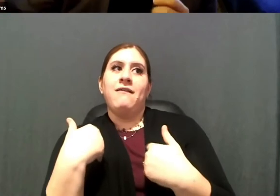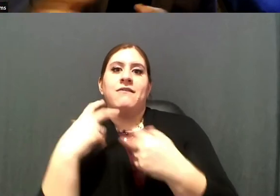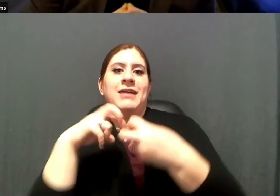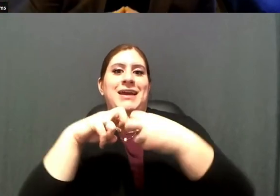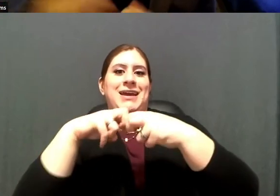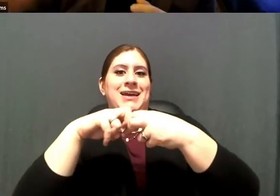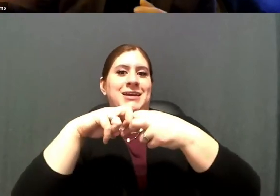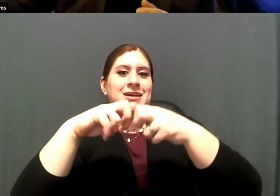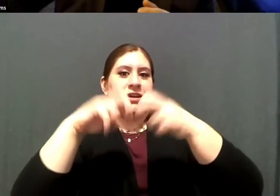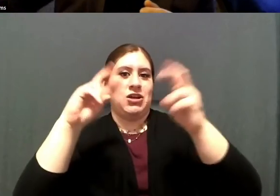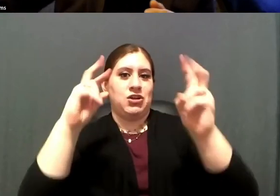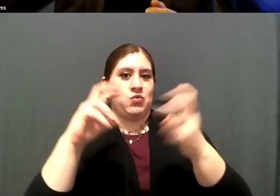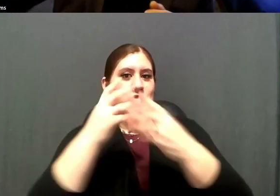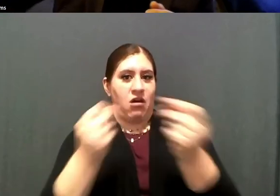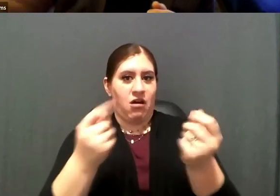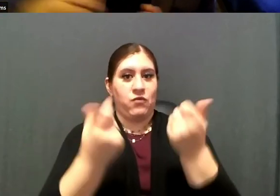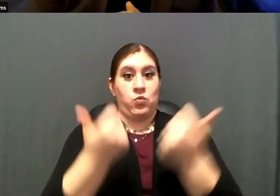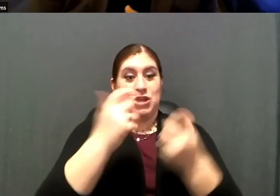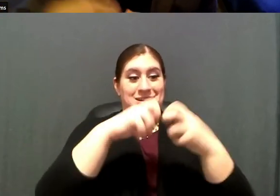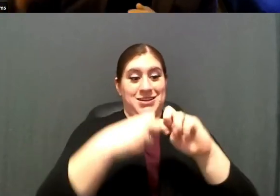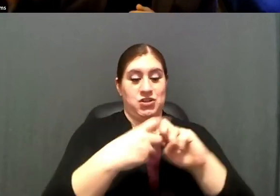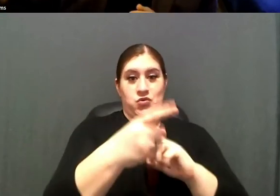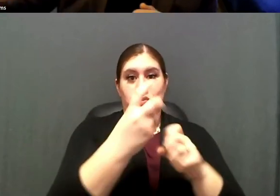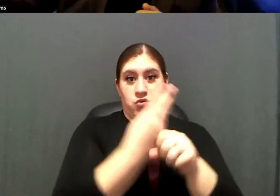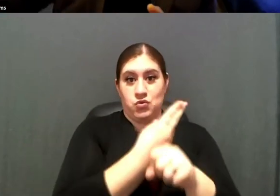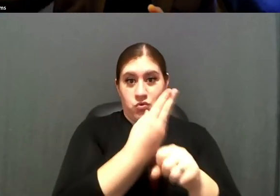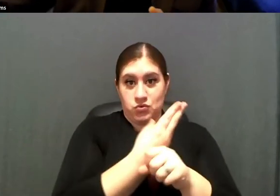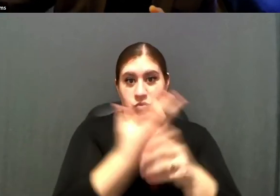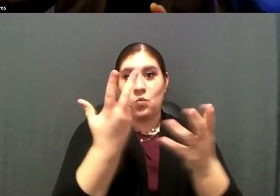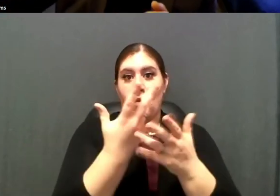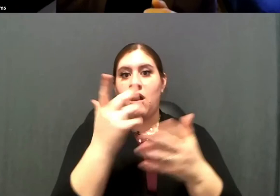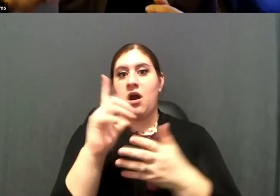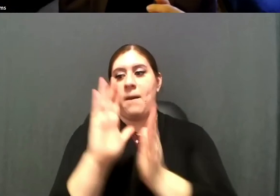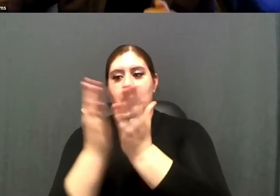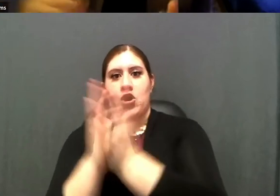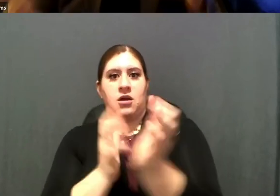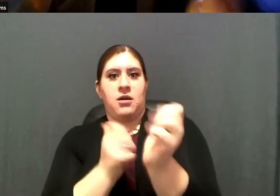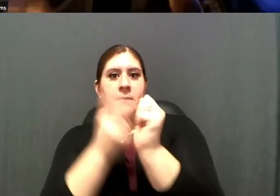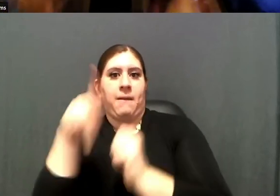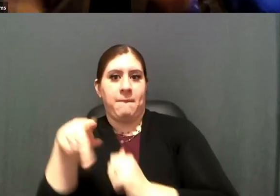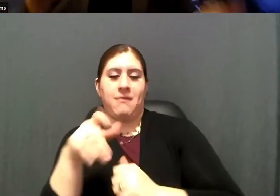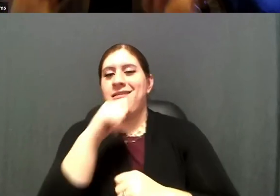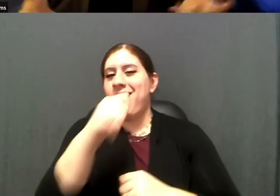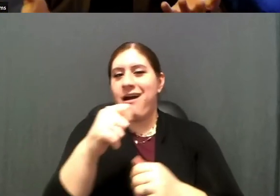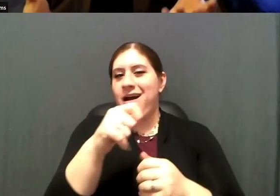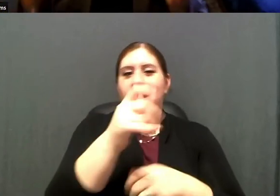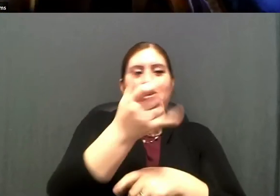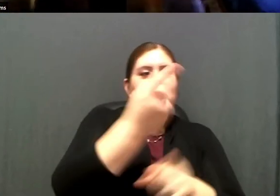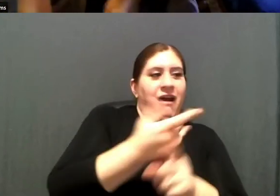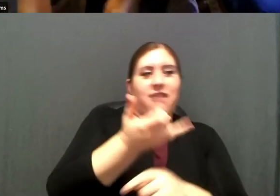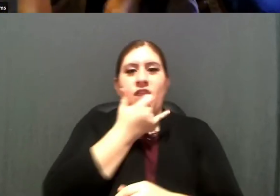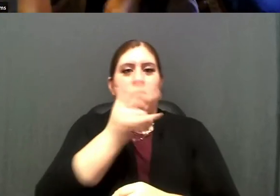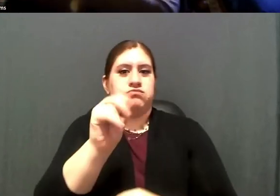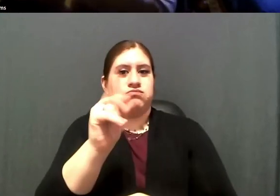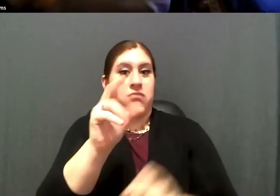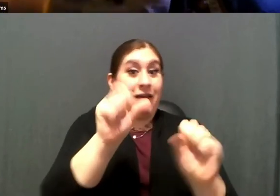that. Which issue would you use and what literature would you use to support? So it's not about a right or wrong answer. Can